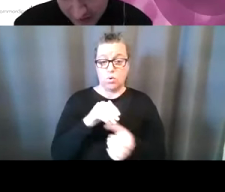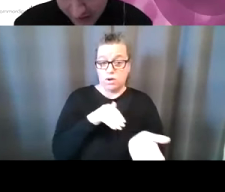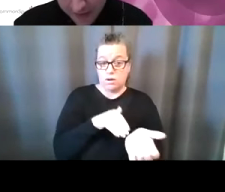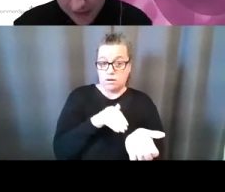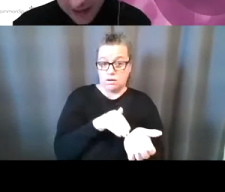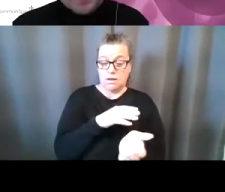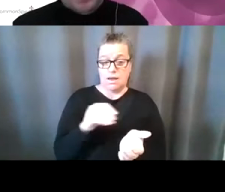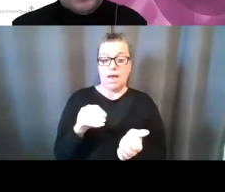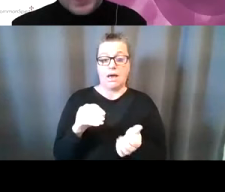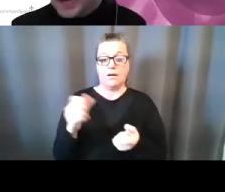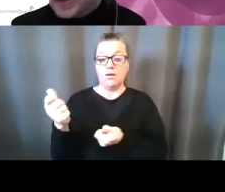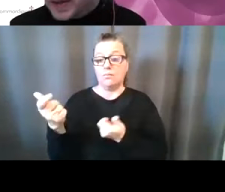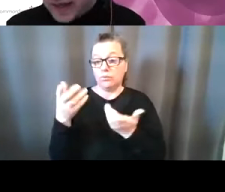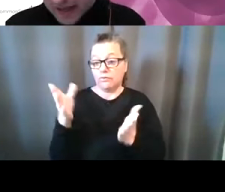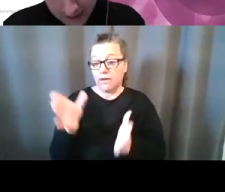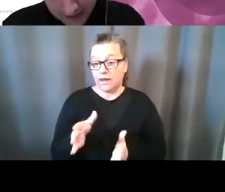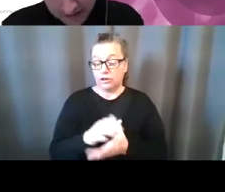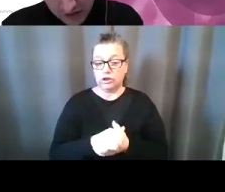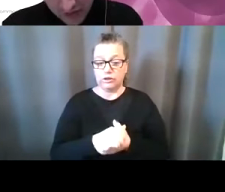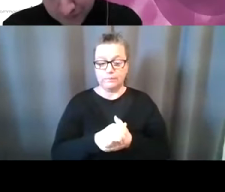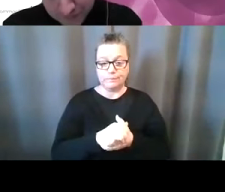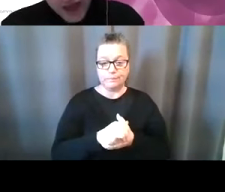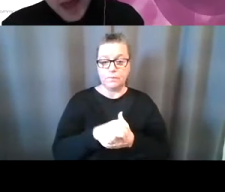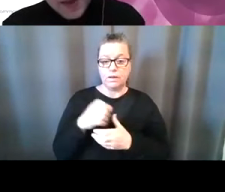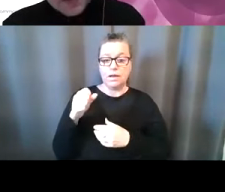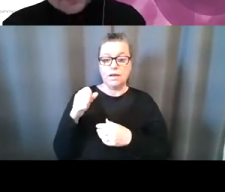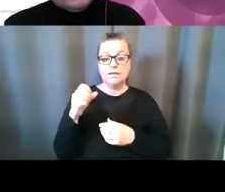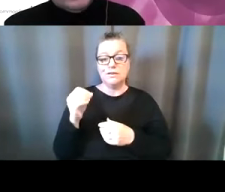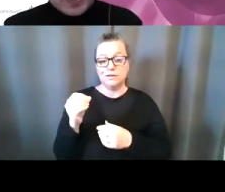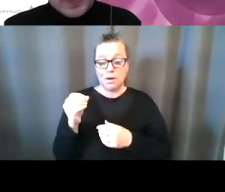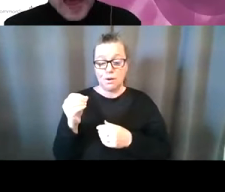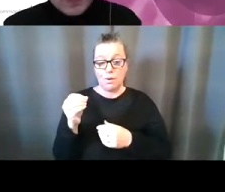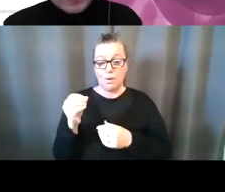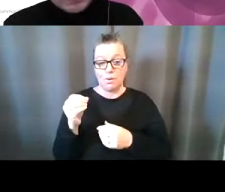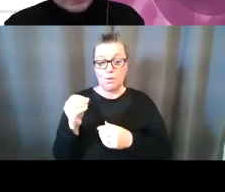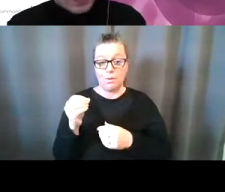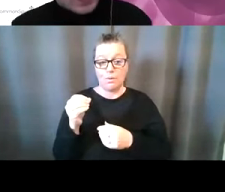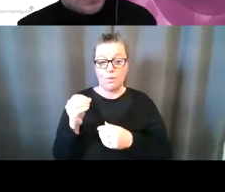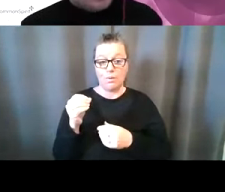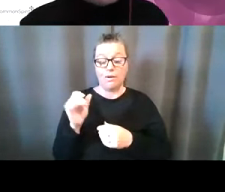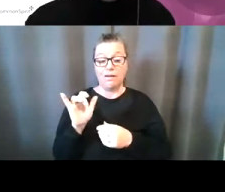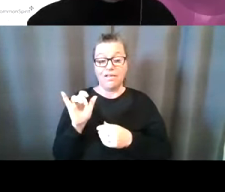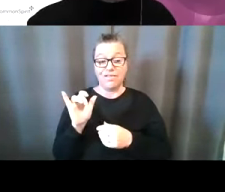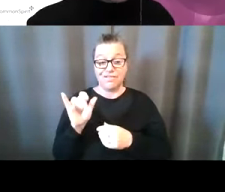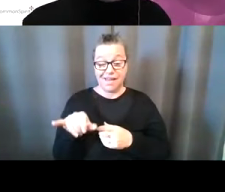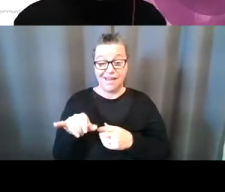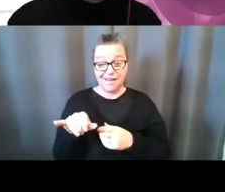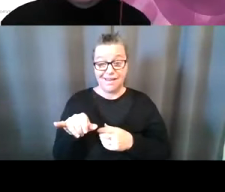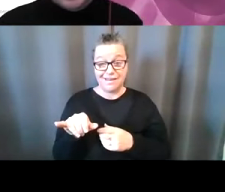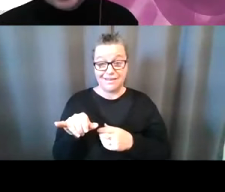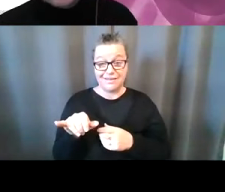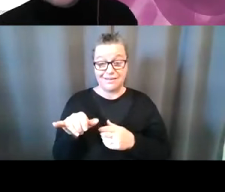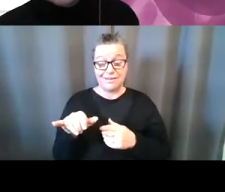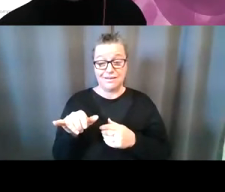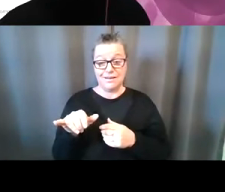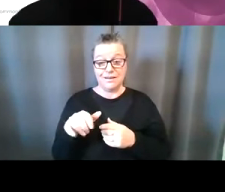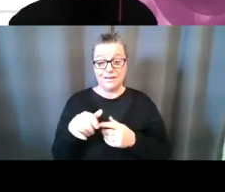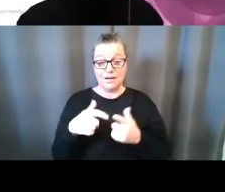affiliated providers. So a factor that was largely